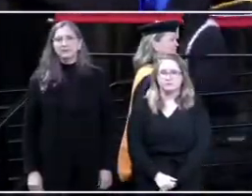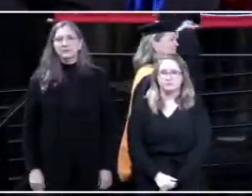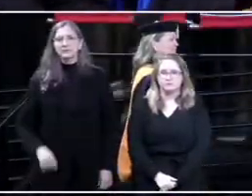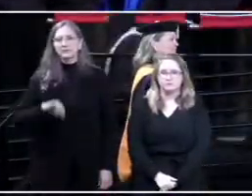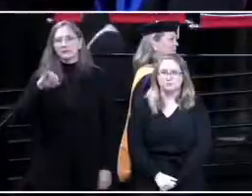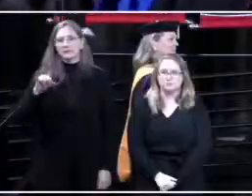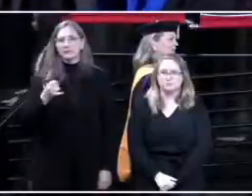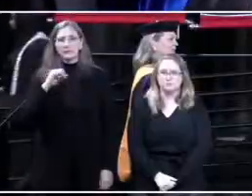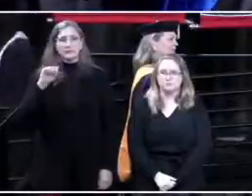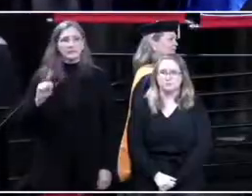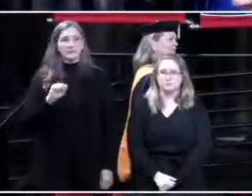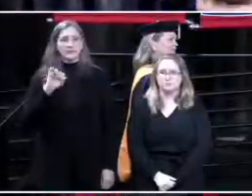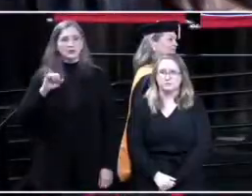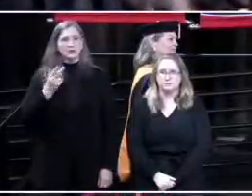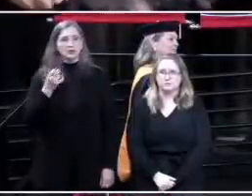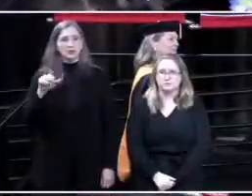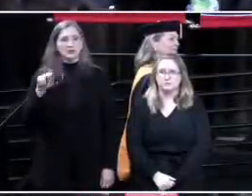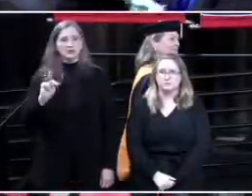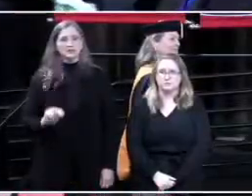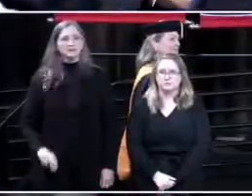Josie Shakara Johnson.